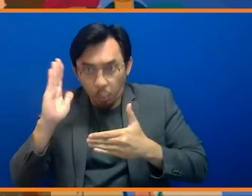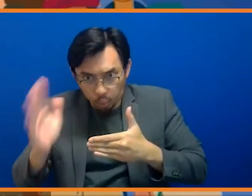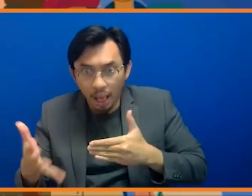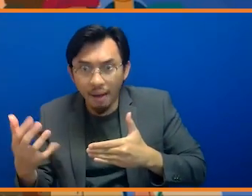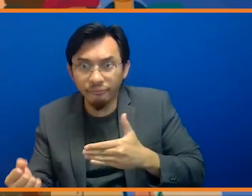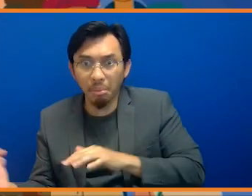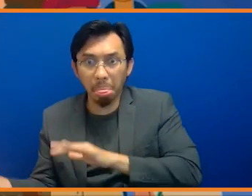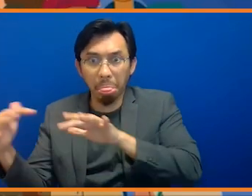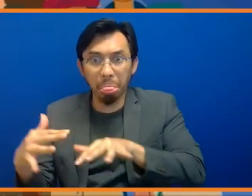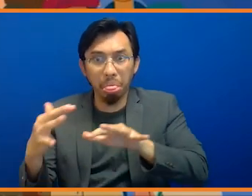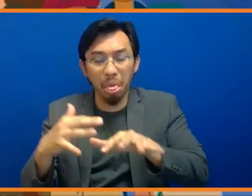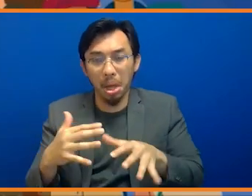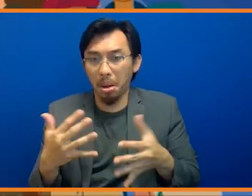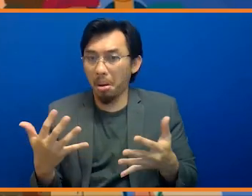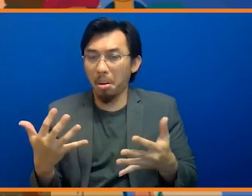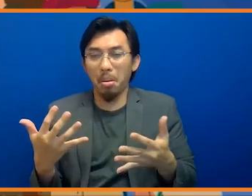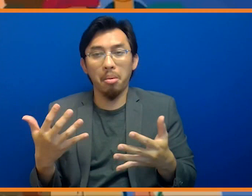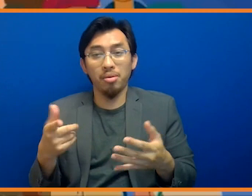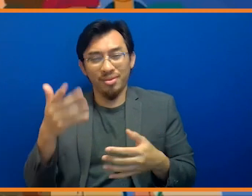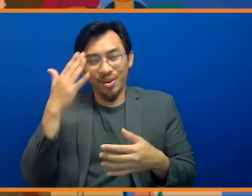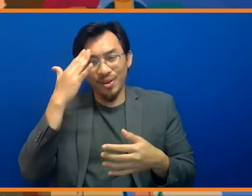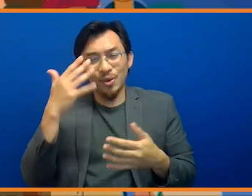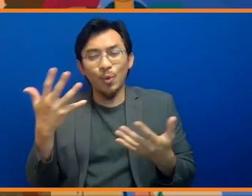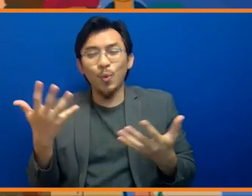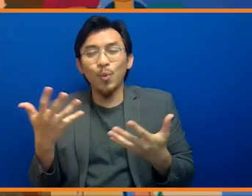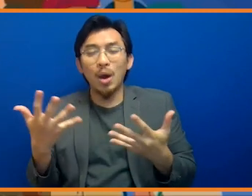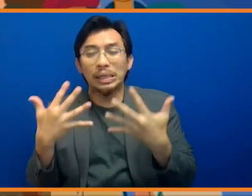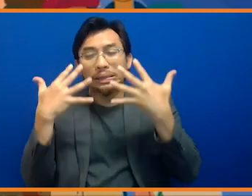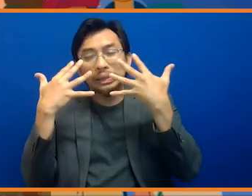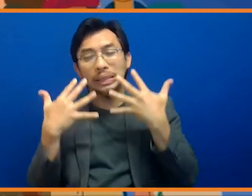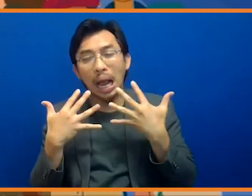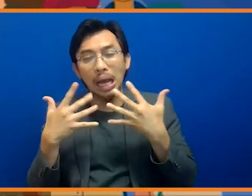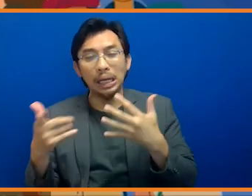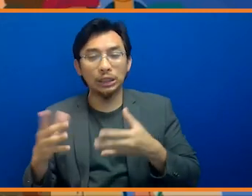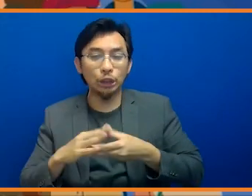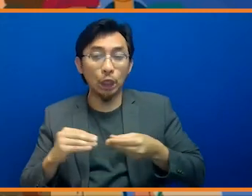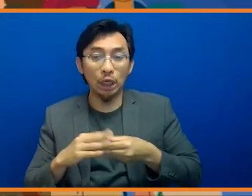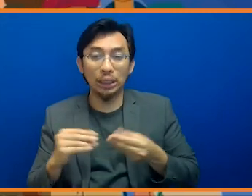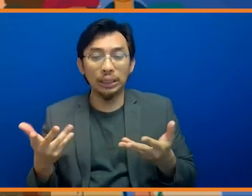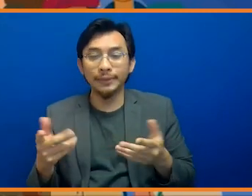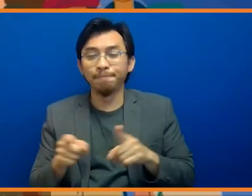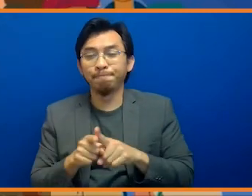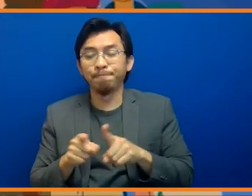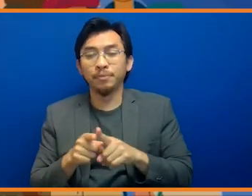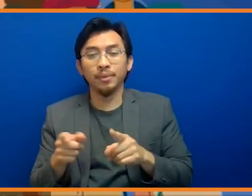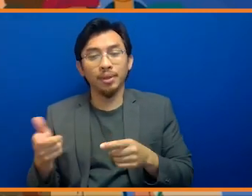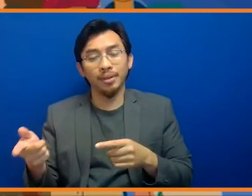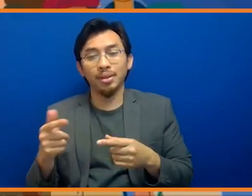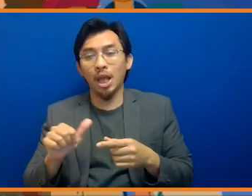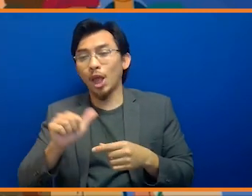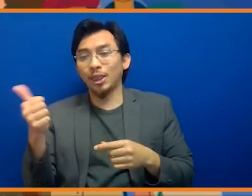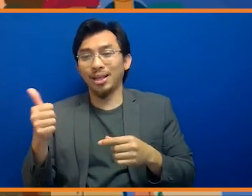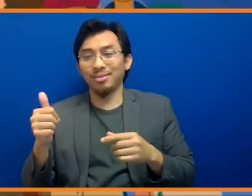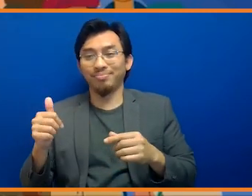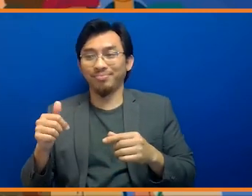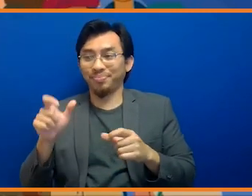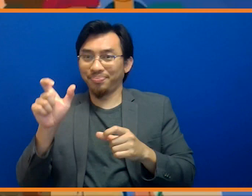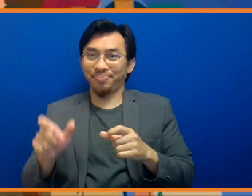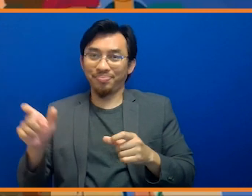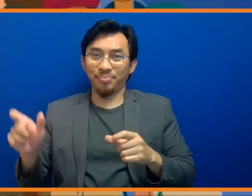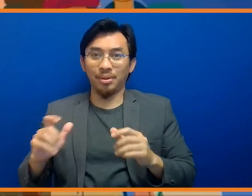come. You know, what is the sad story? Maybe not like me or other survivor in